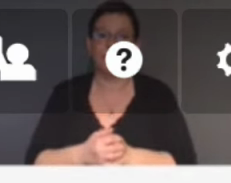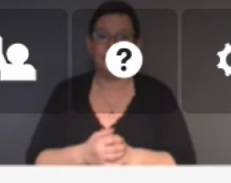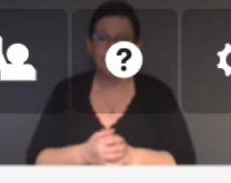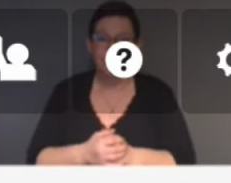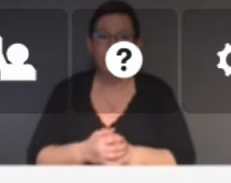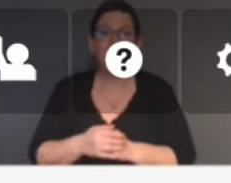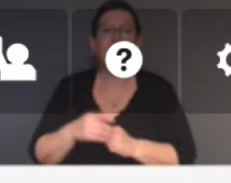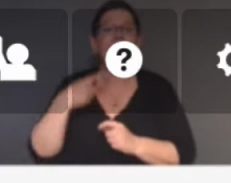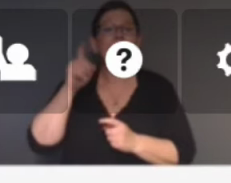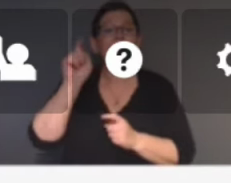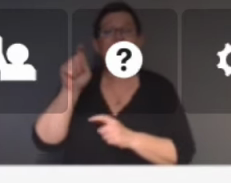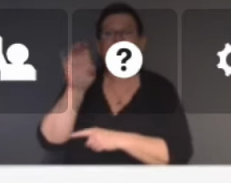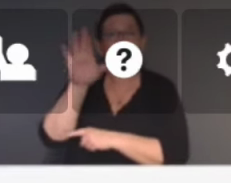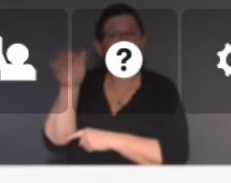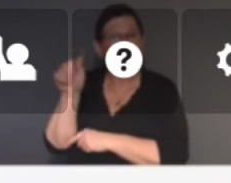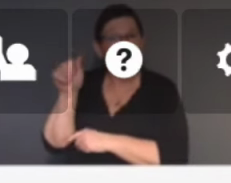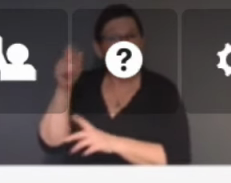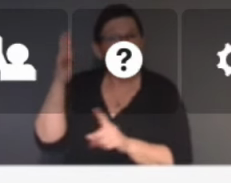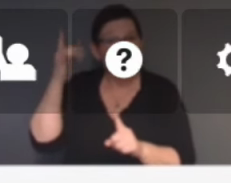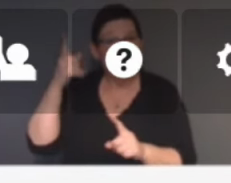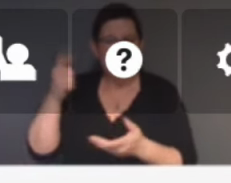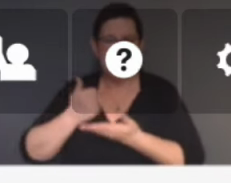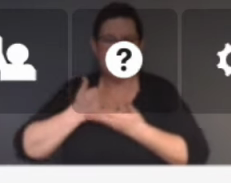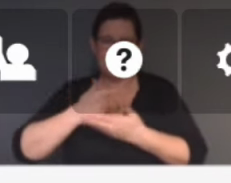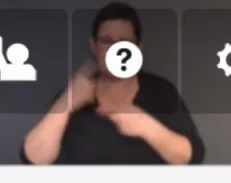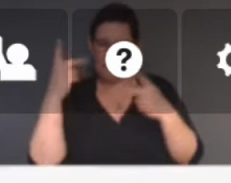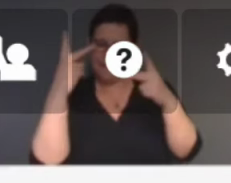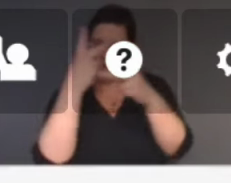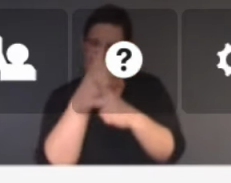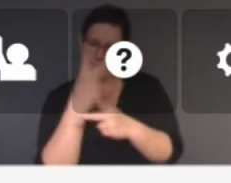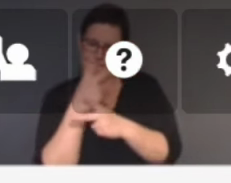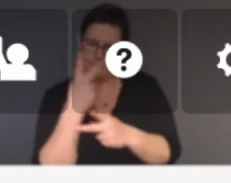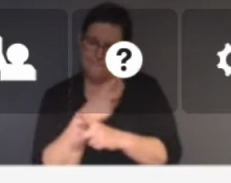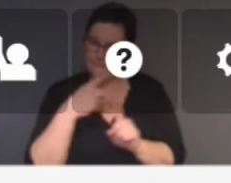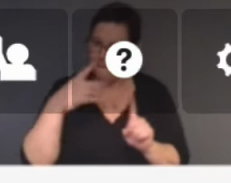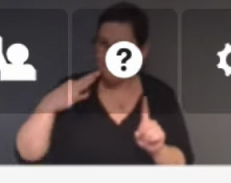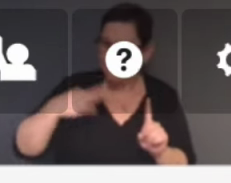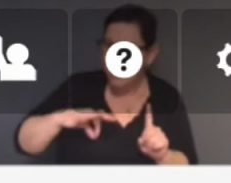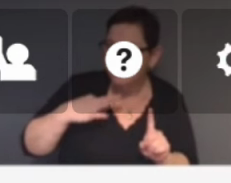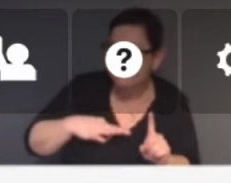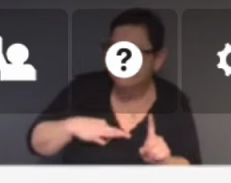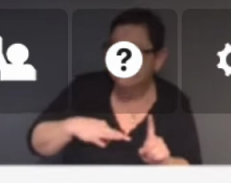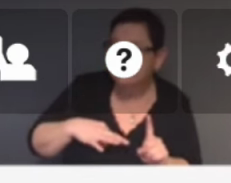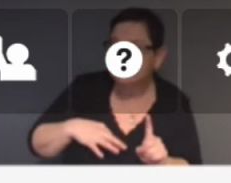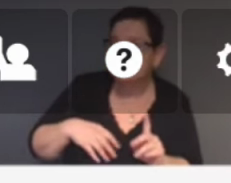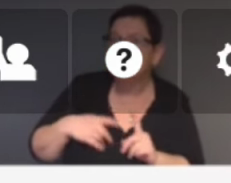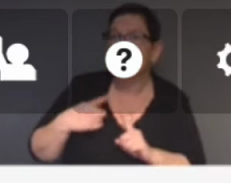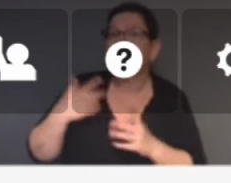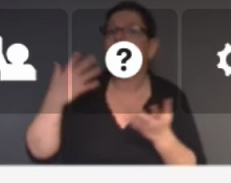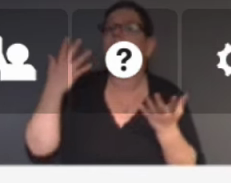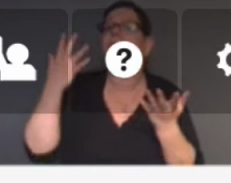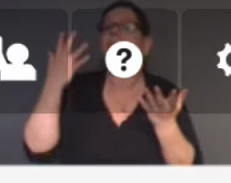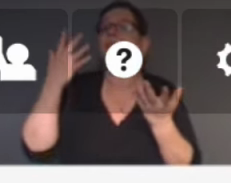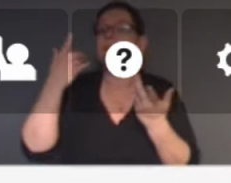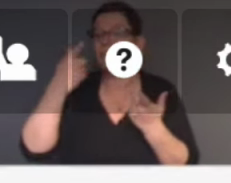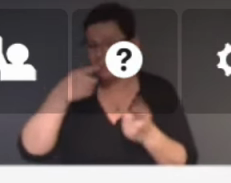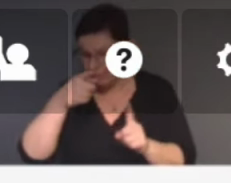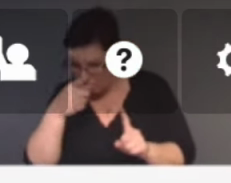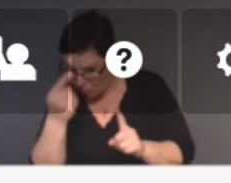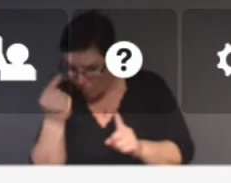to in terms of benefits is based on your income from the previous year. For